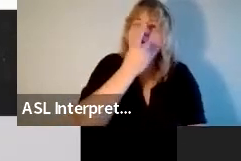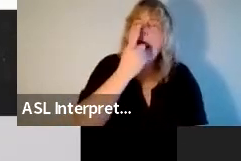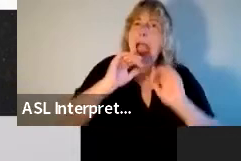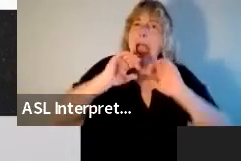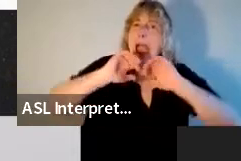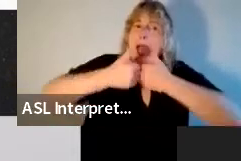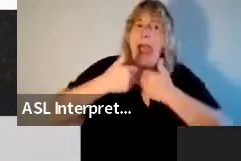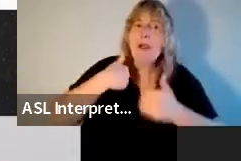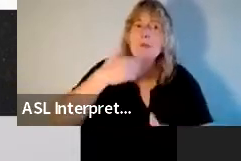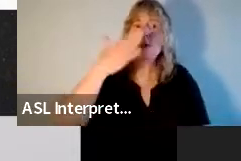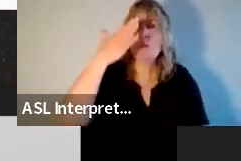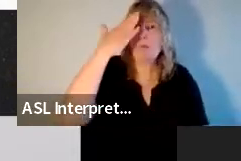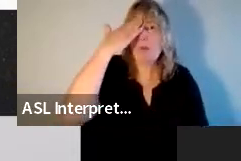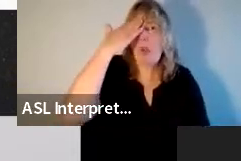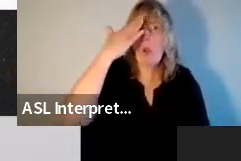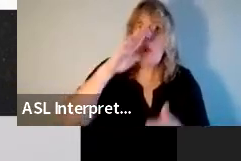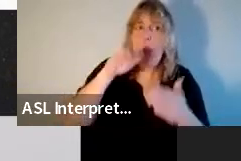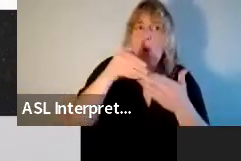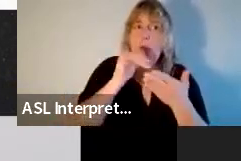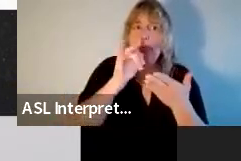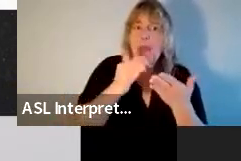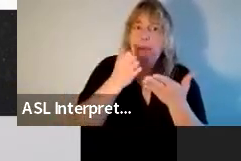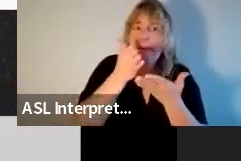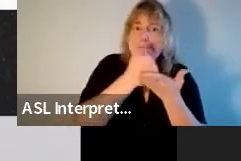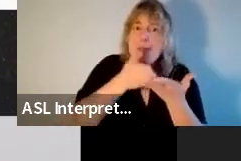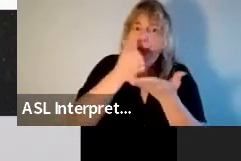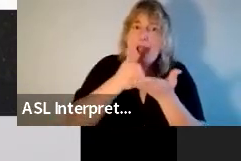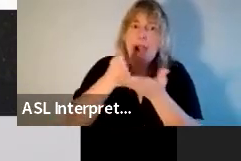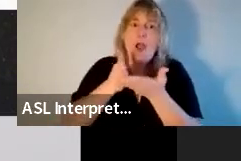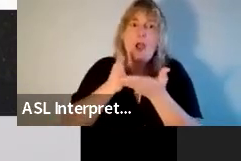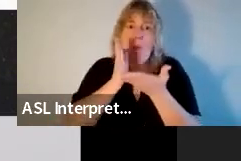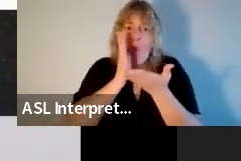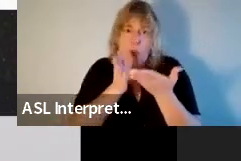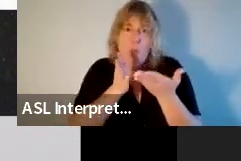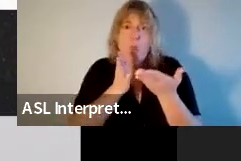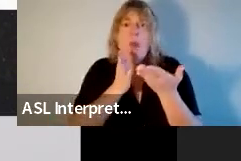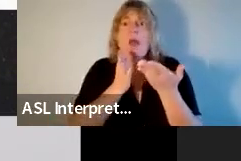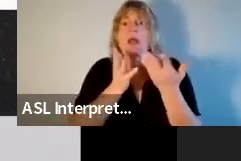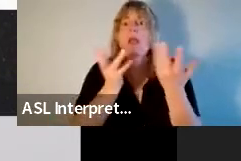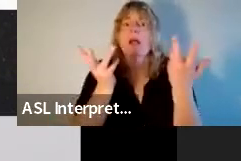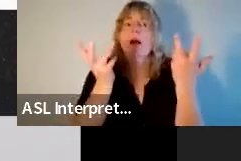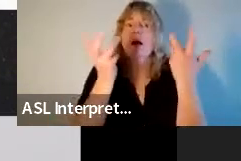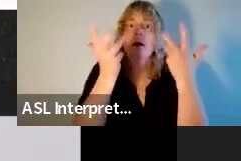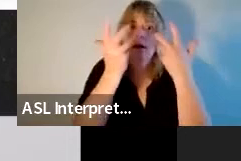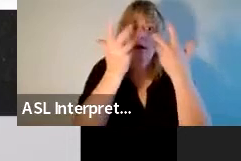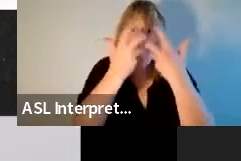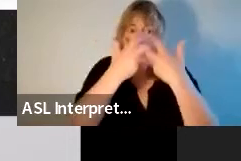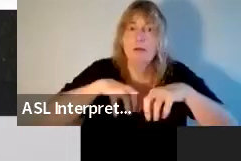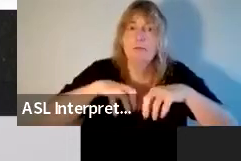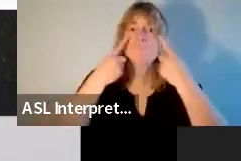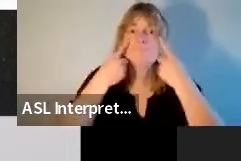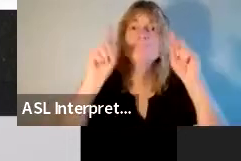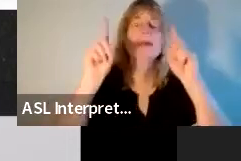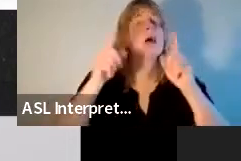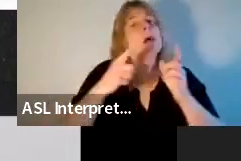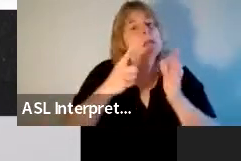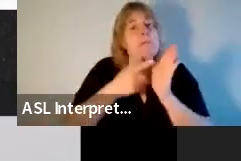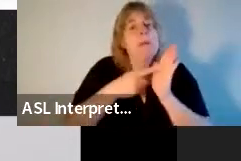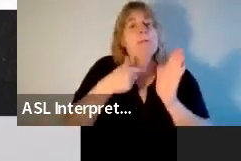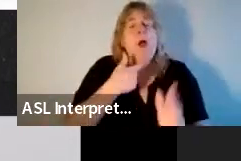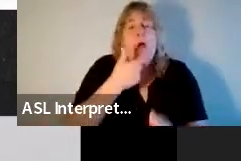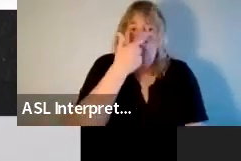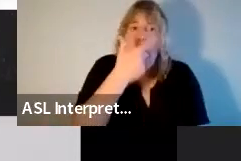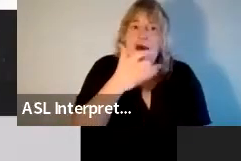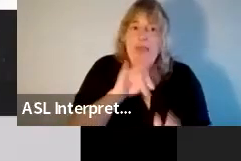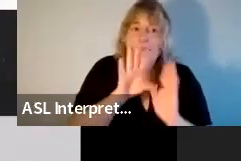know that all of these bits and pieces are going to come together? I sometimes myself get a little nervous when I see the video of that